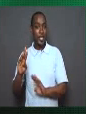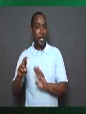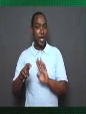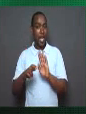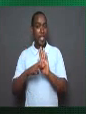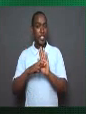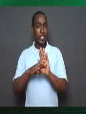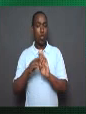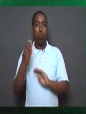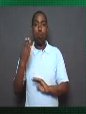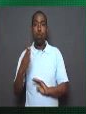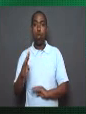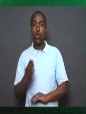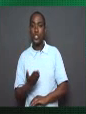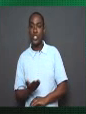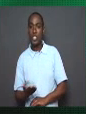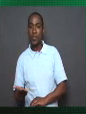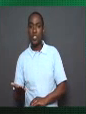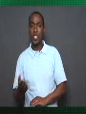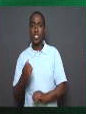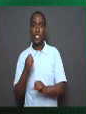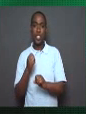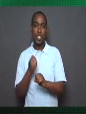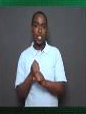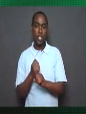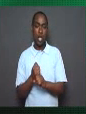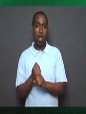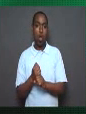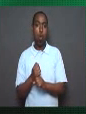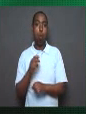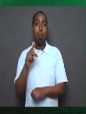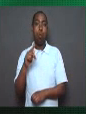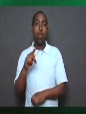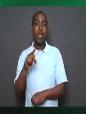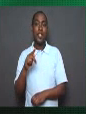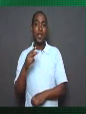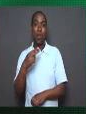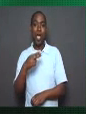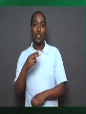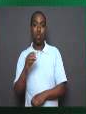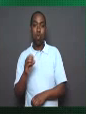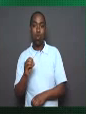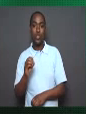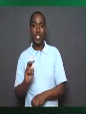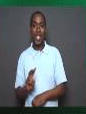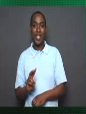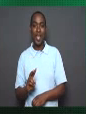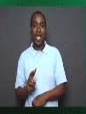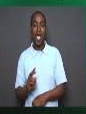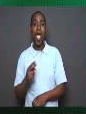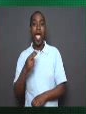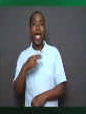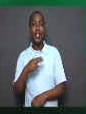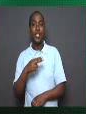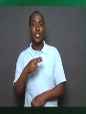a blue substance made of potassium hydroxide and hydrated copper